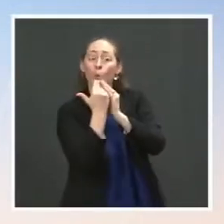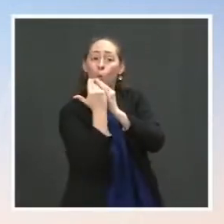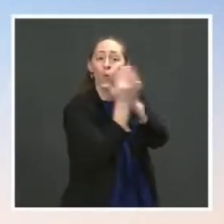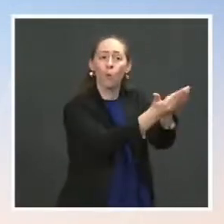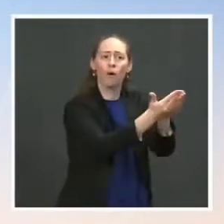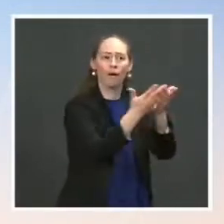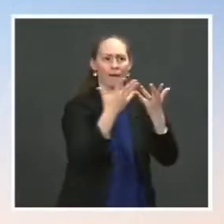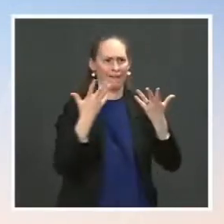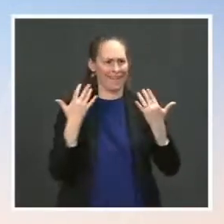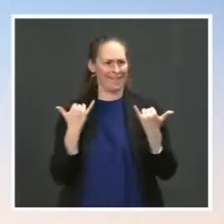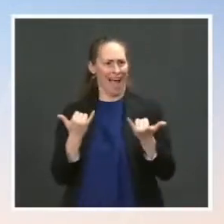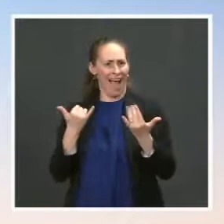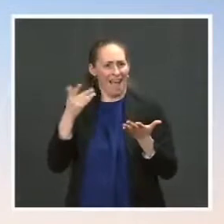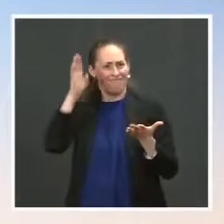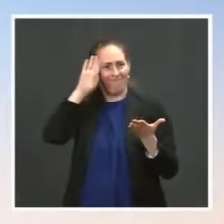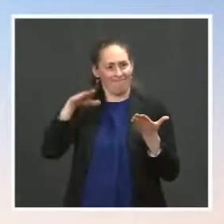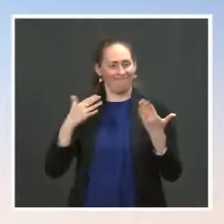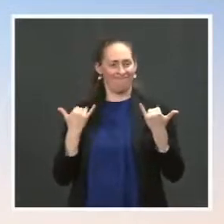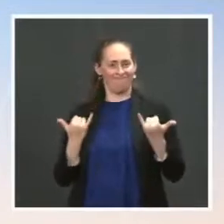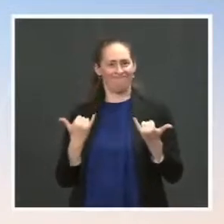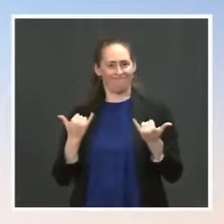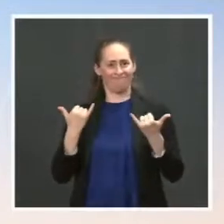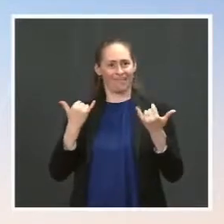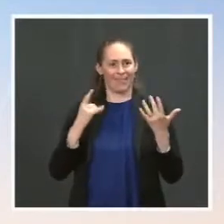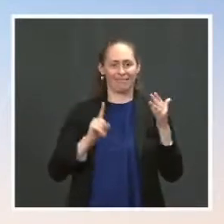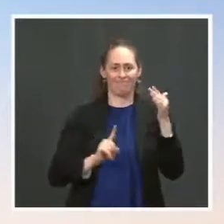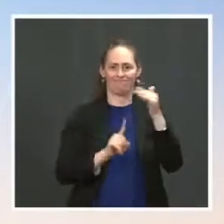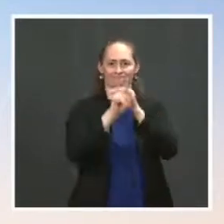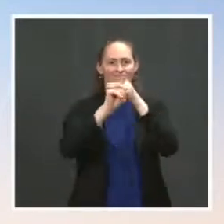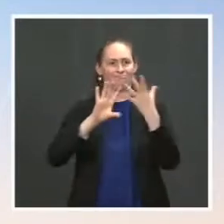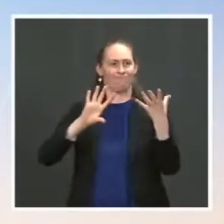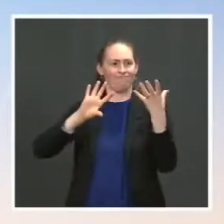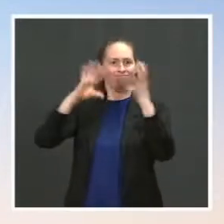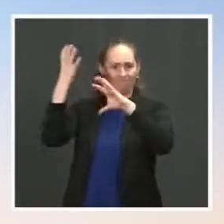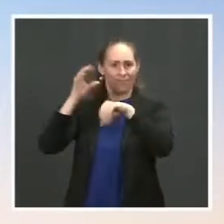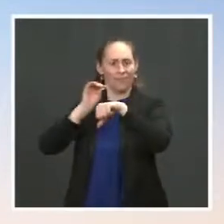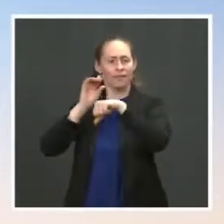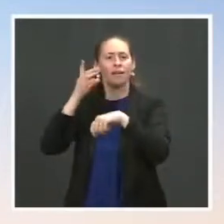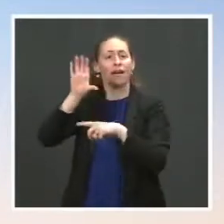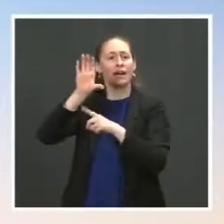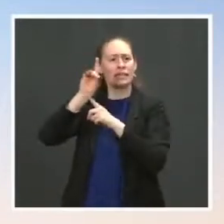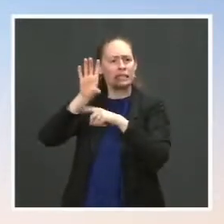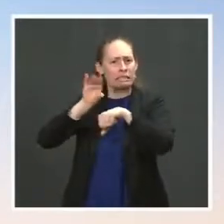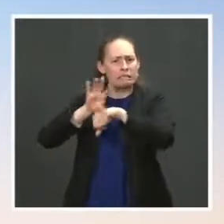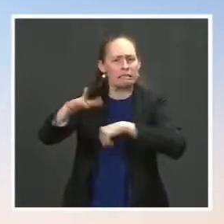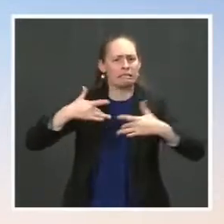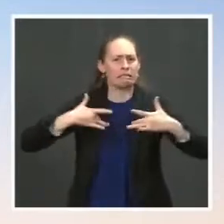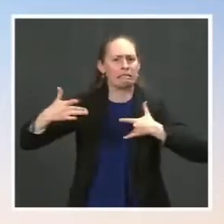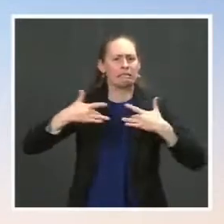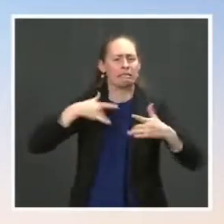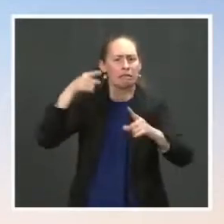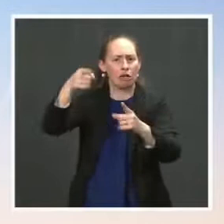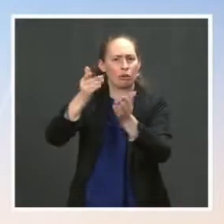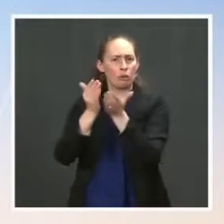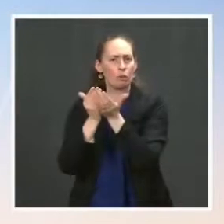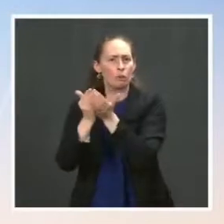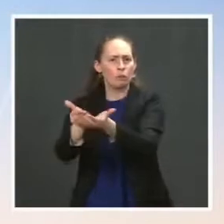the cruise industry, especially this past week. CDC issued some guidance. There's concerns that it perhaps didn't have enough